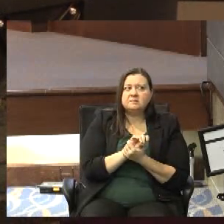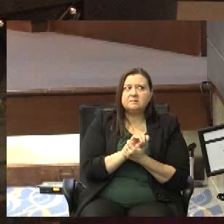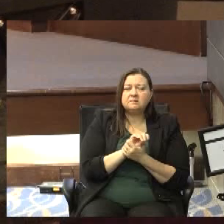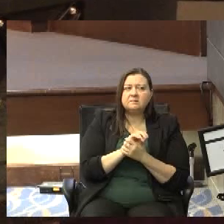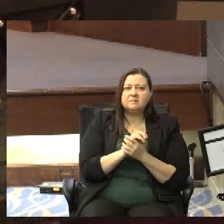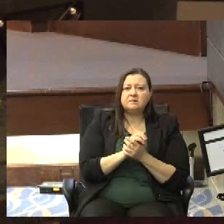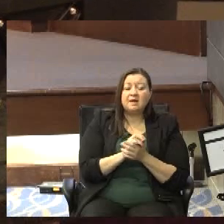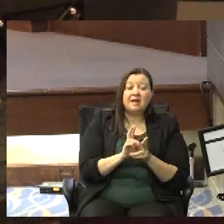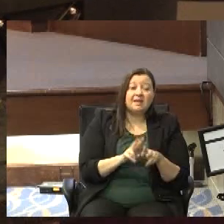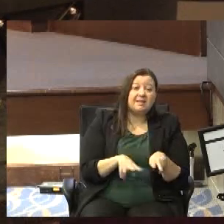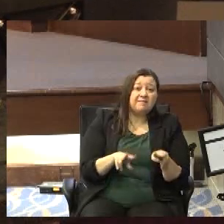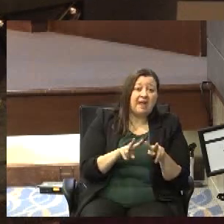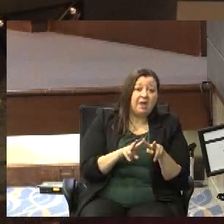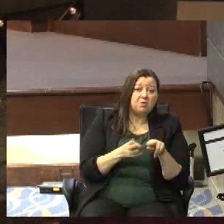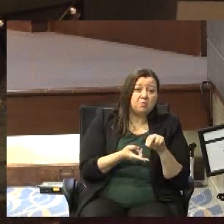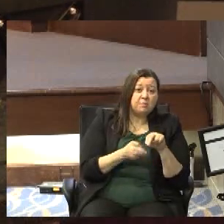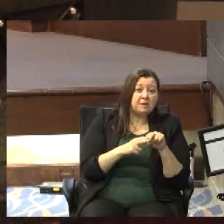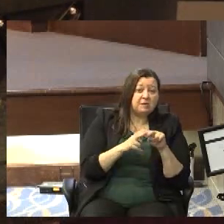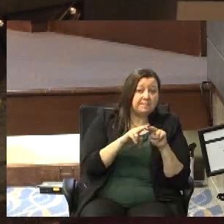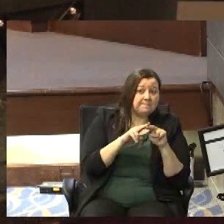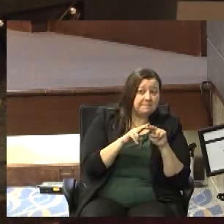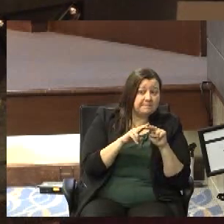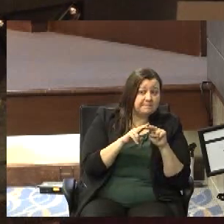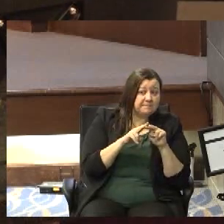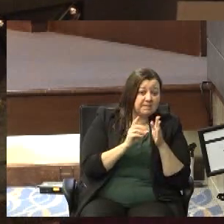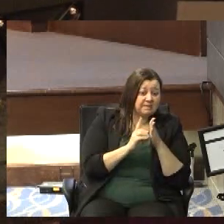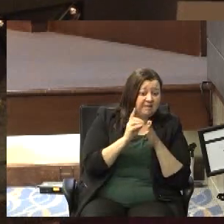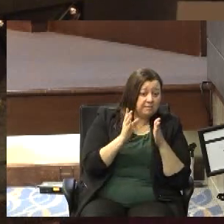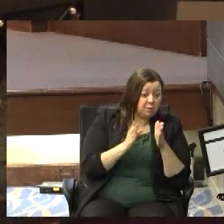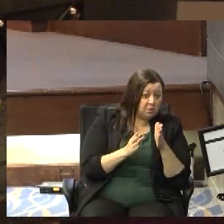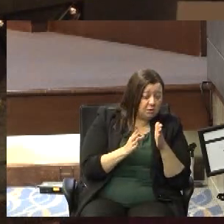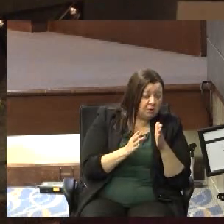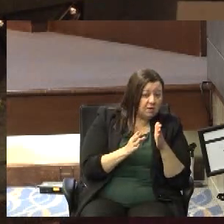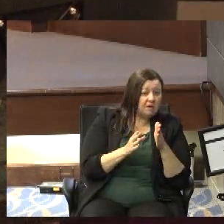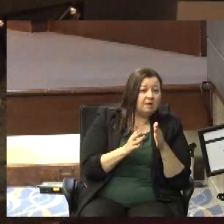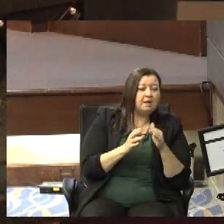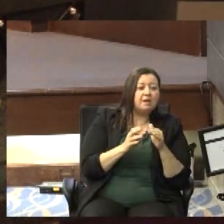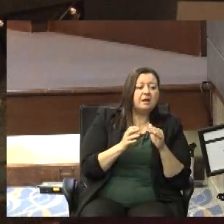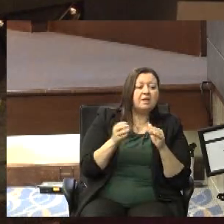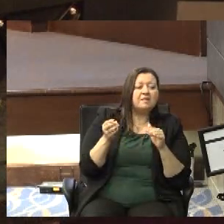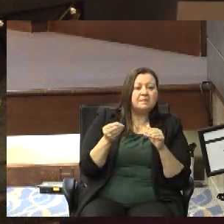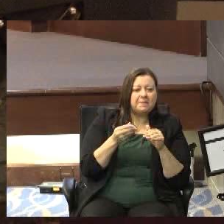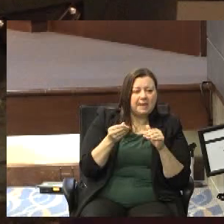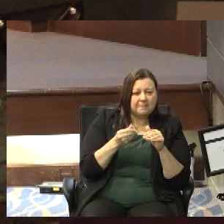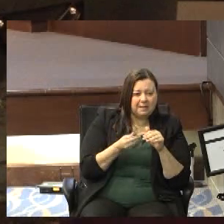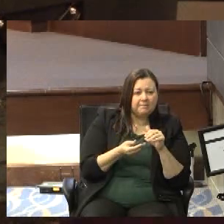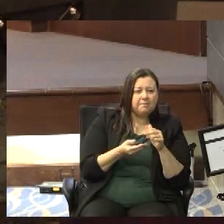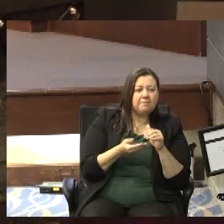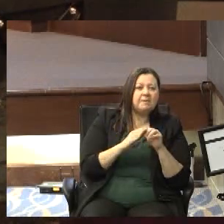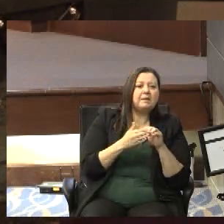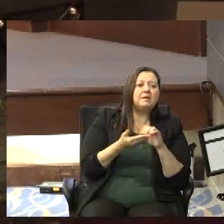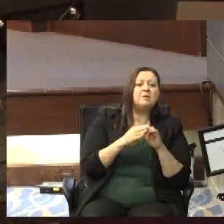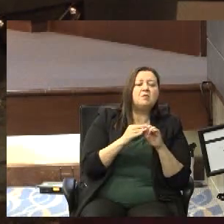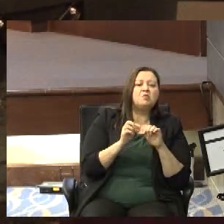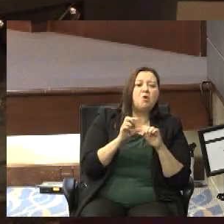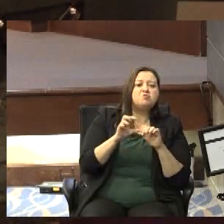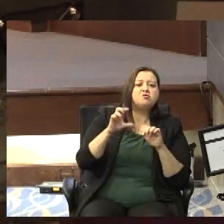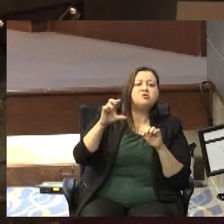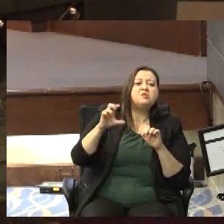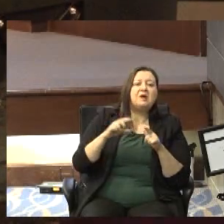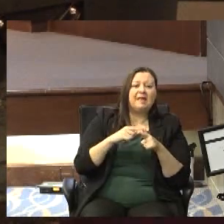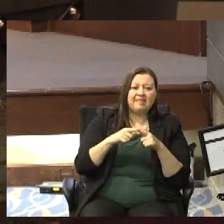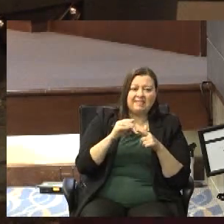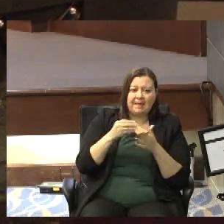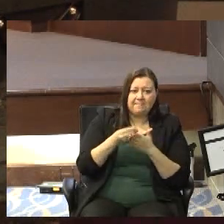as the value is built up by the developer, the increment becomes larger, but the increment is basically pushed, dedicated back